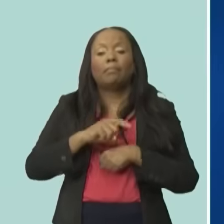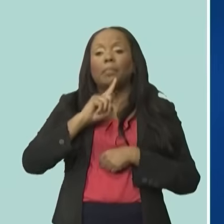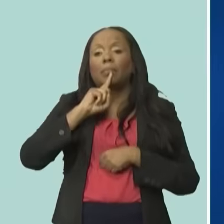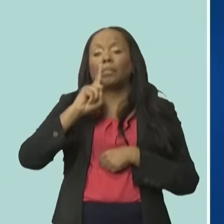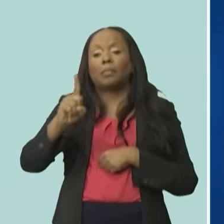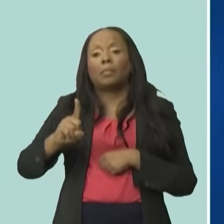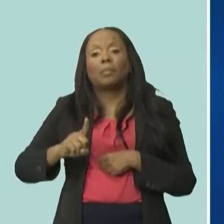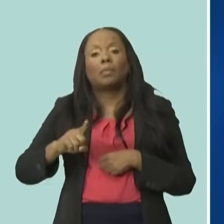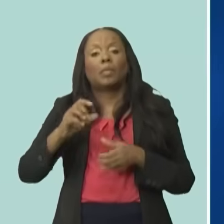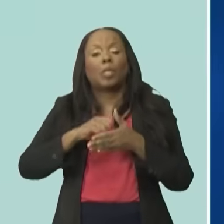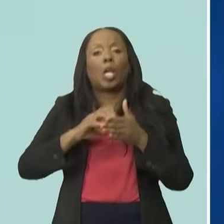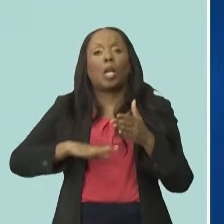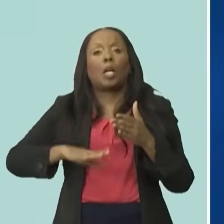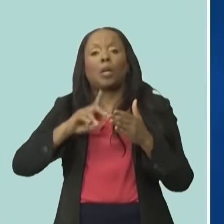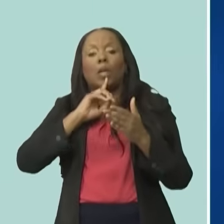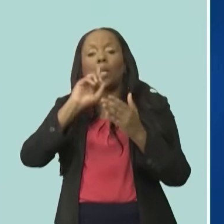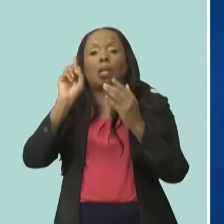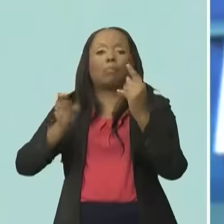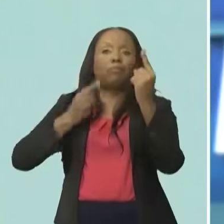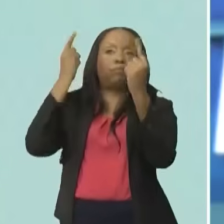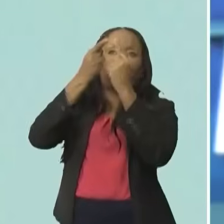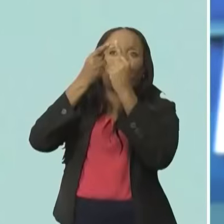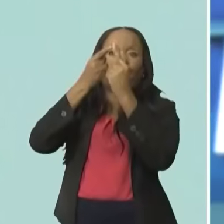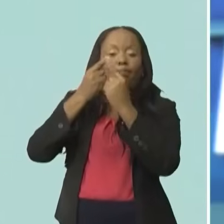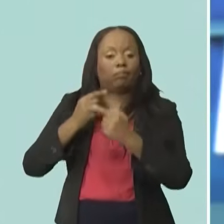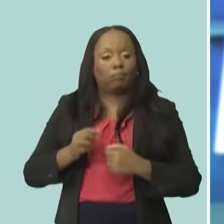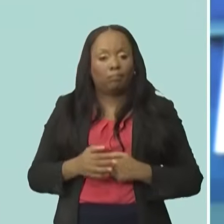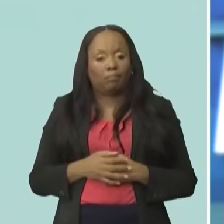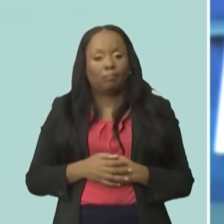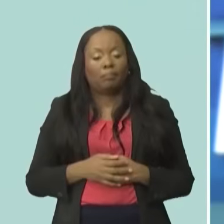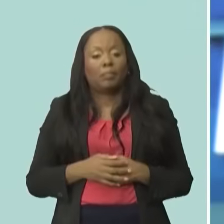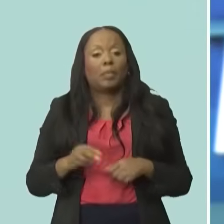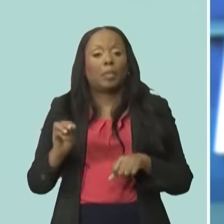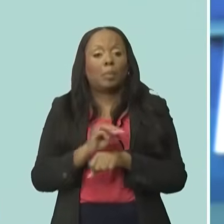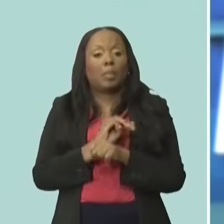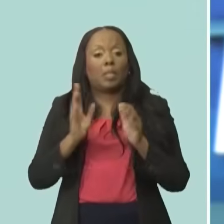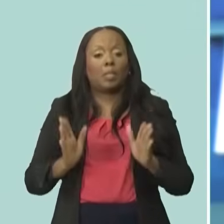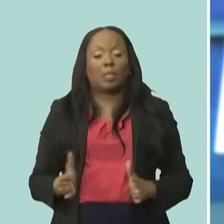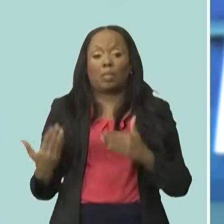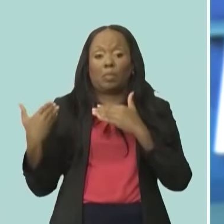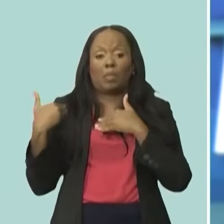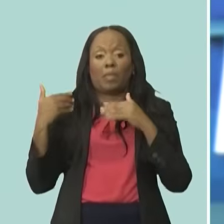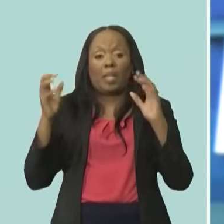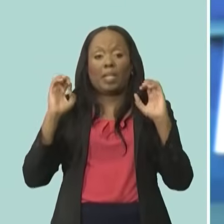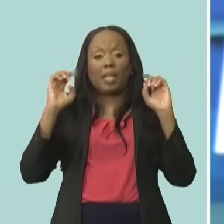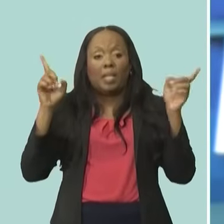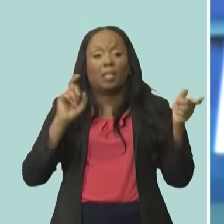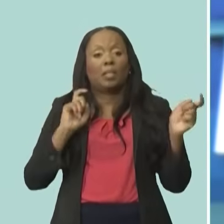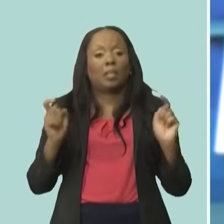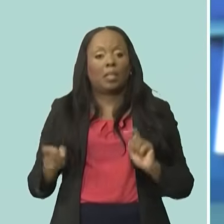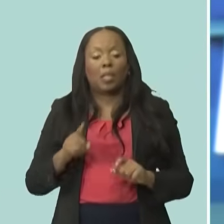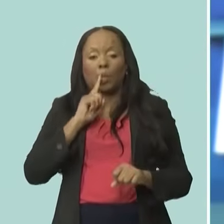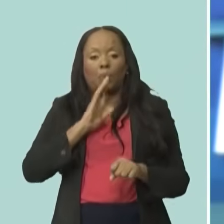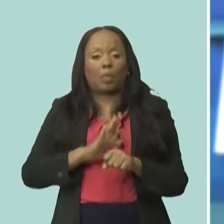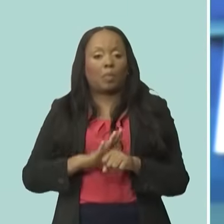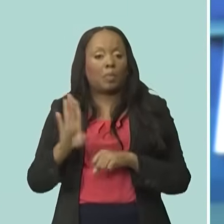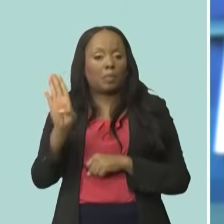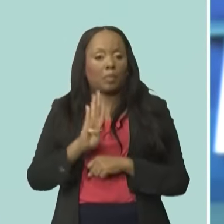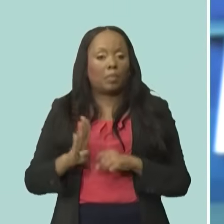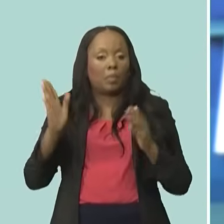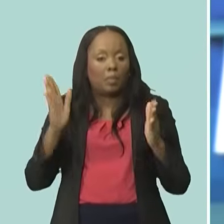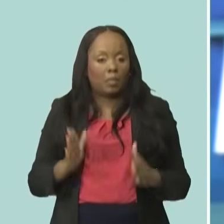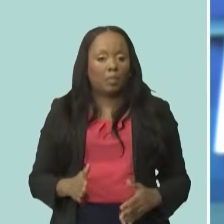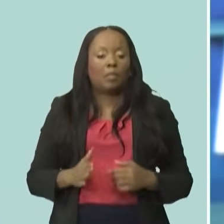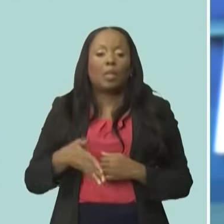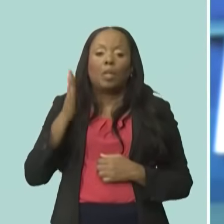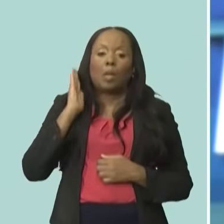can reach their potential. Minister of Educational Transformation Chad Blackman is assuring Barbadians that the